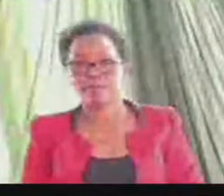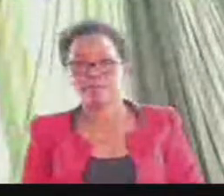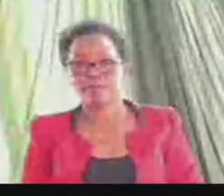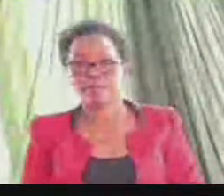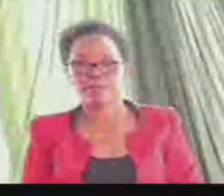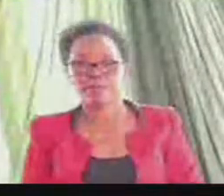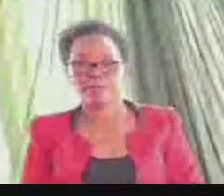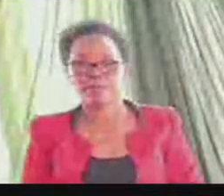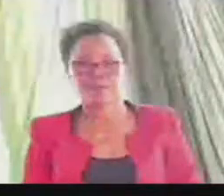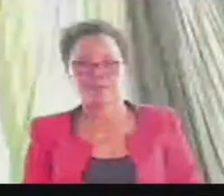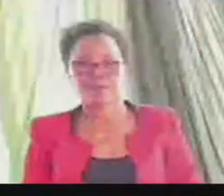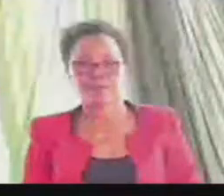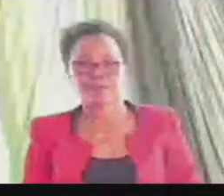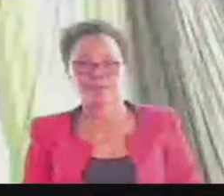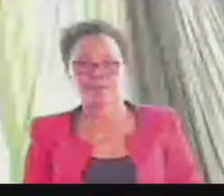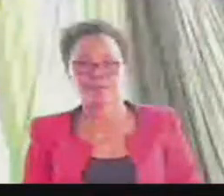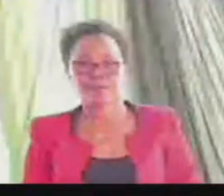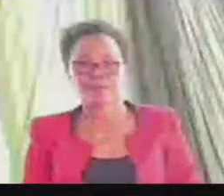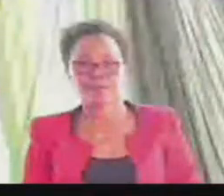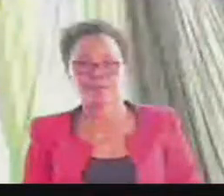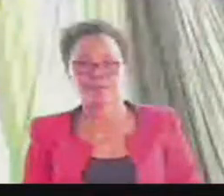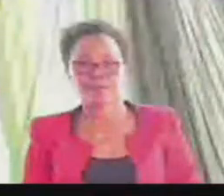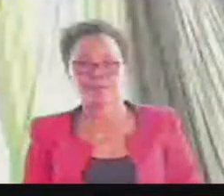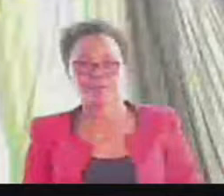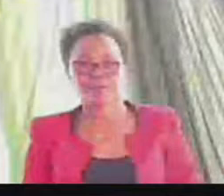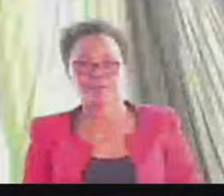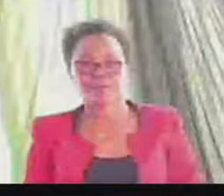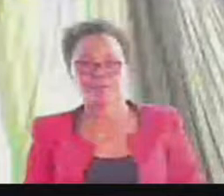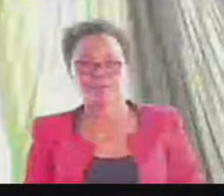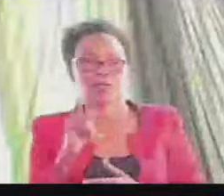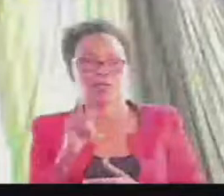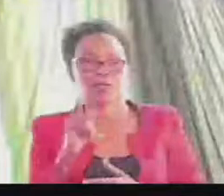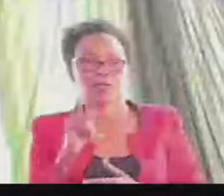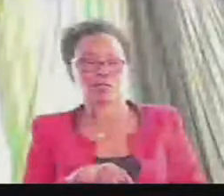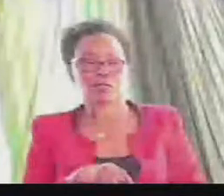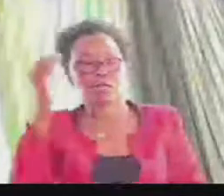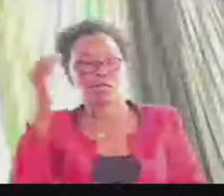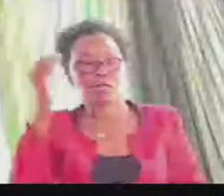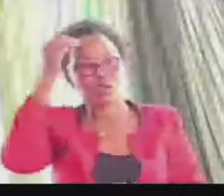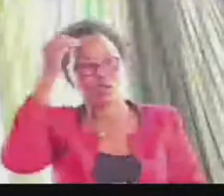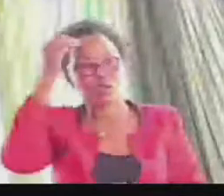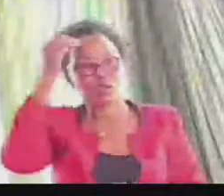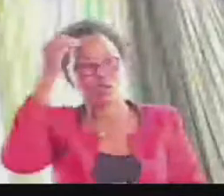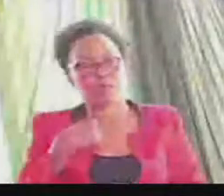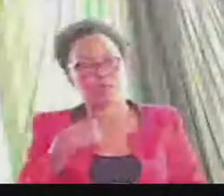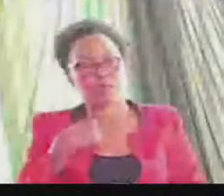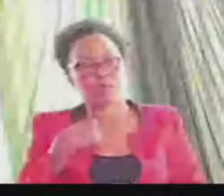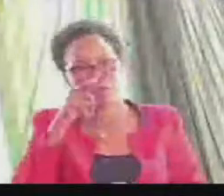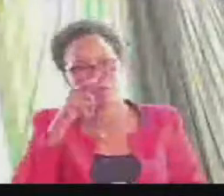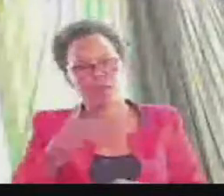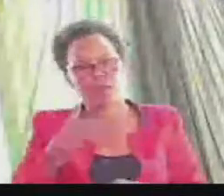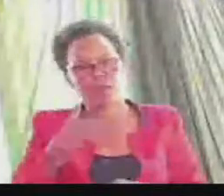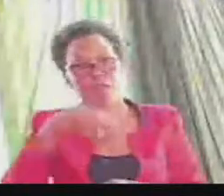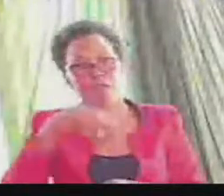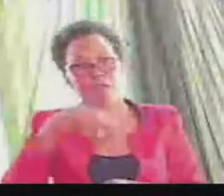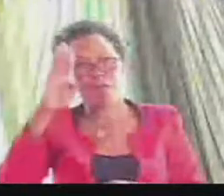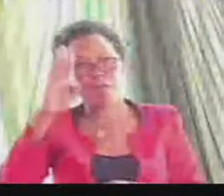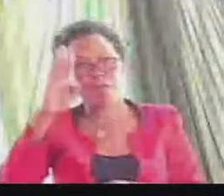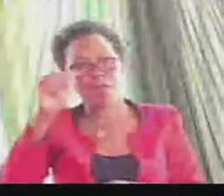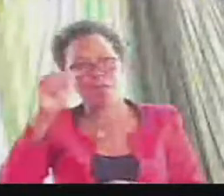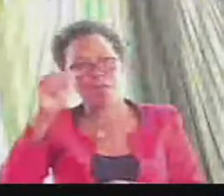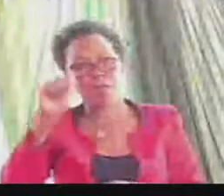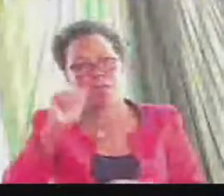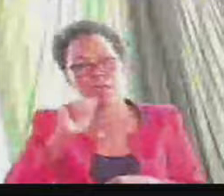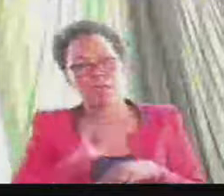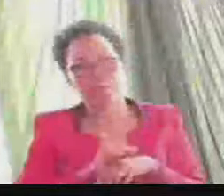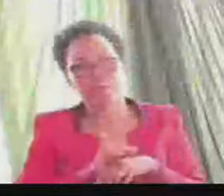your papers themselves, your qualifications. I saw you have an MBA. Now, tell me, and there's a